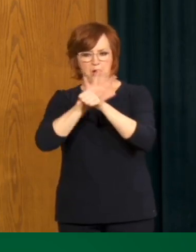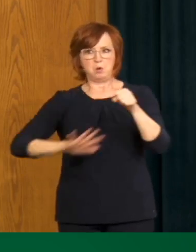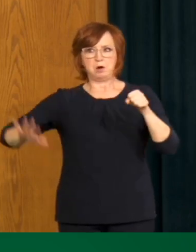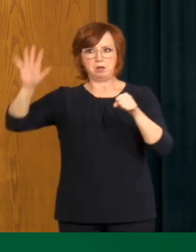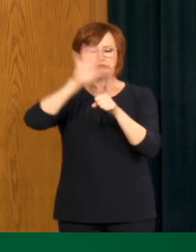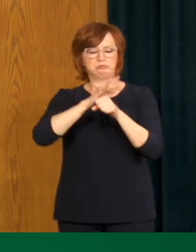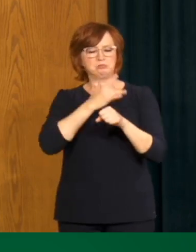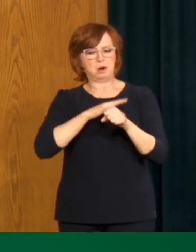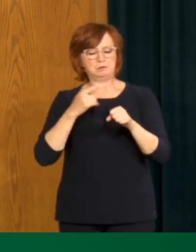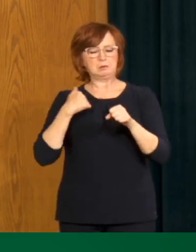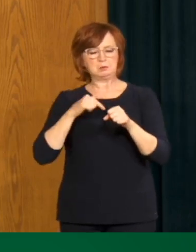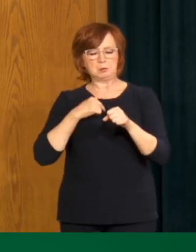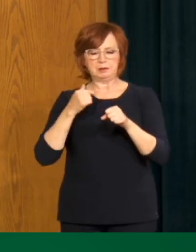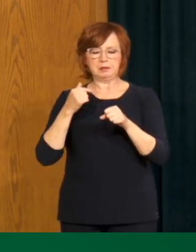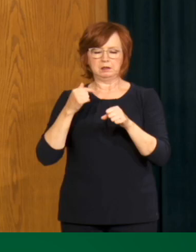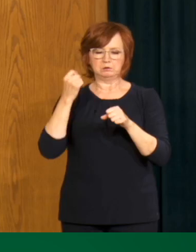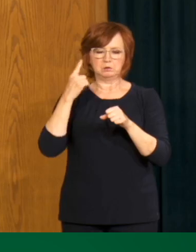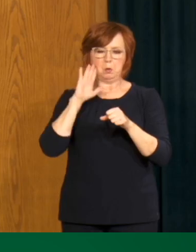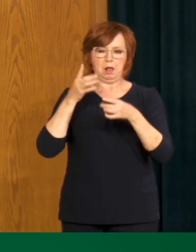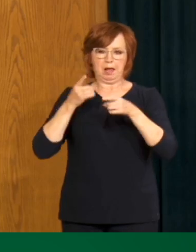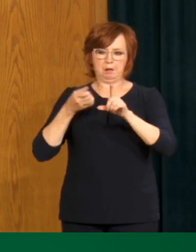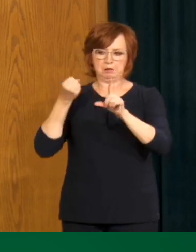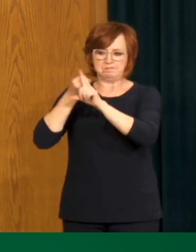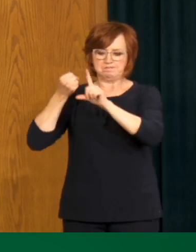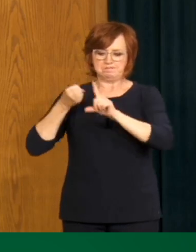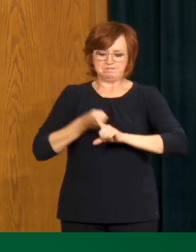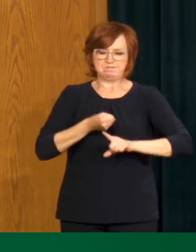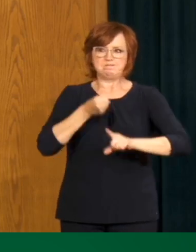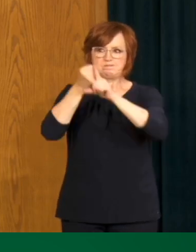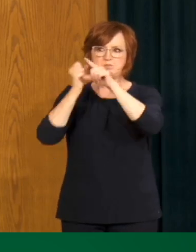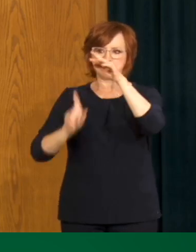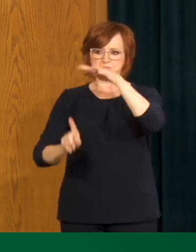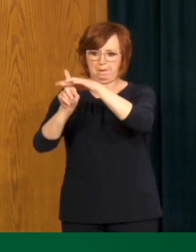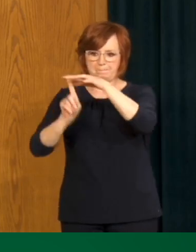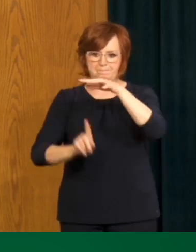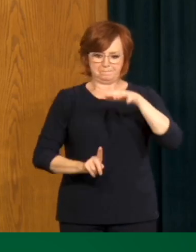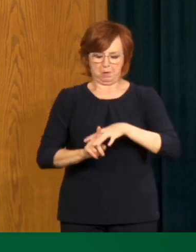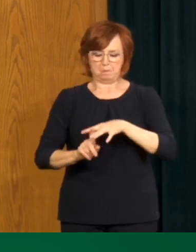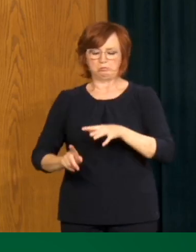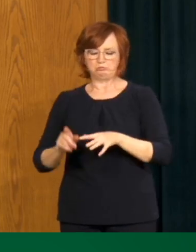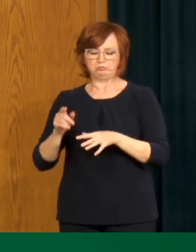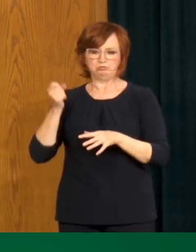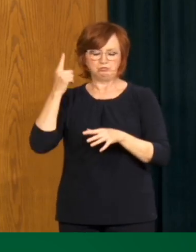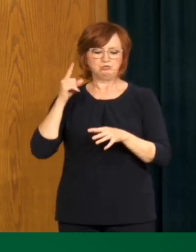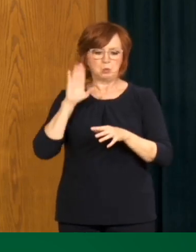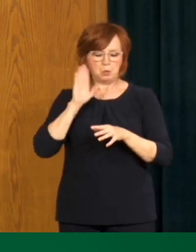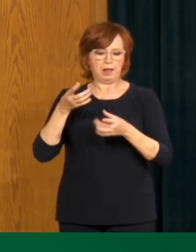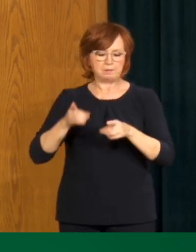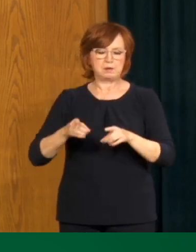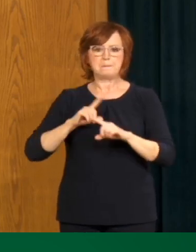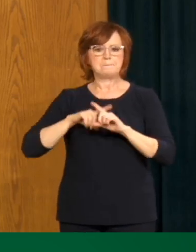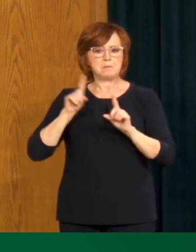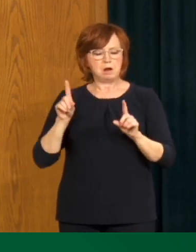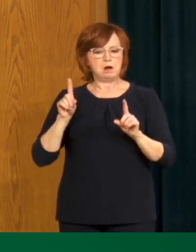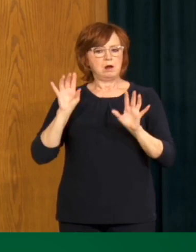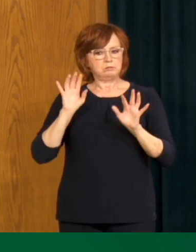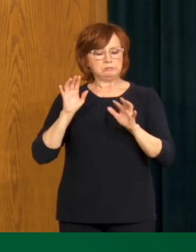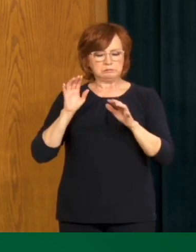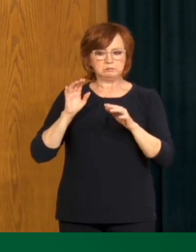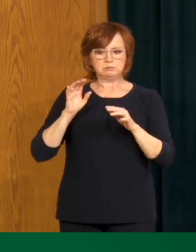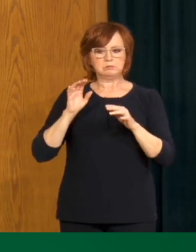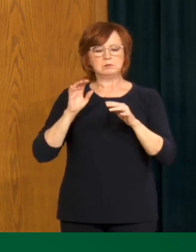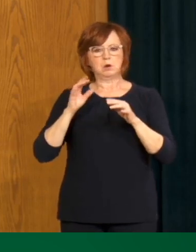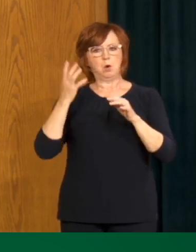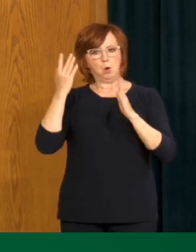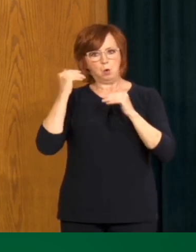you have any symptoms, isolate yourself, seek testing, and then hopefully that will remain sporadic cases and not